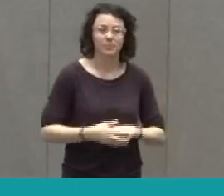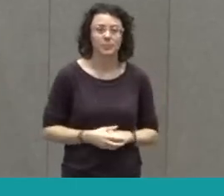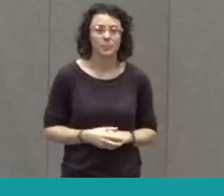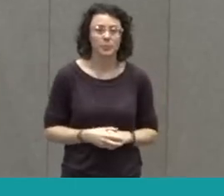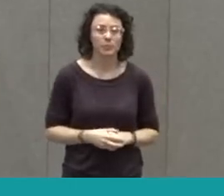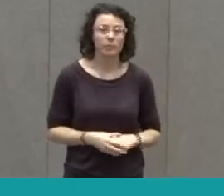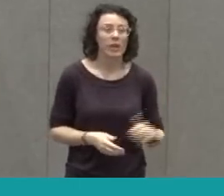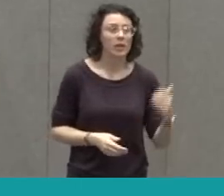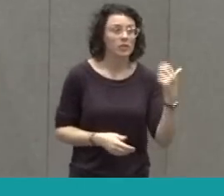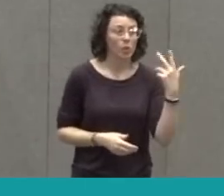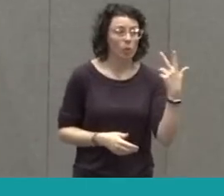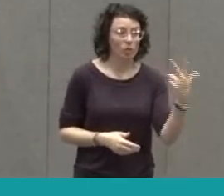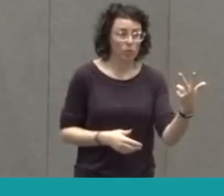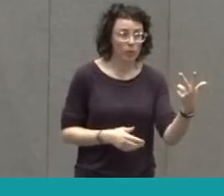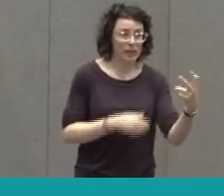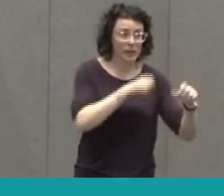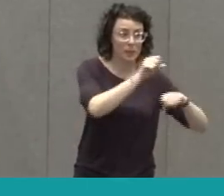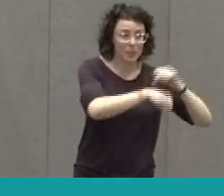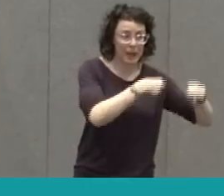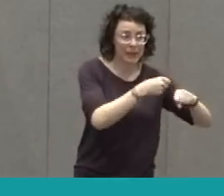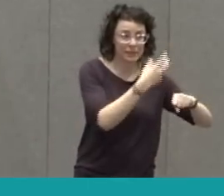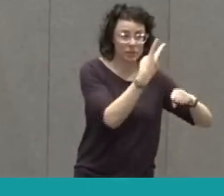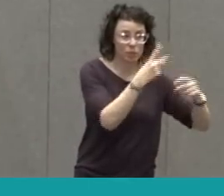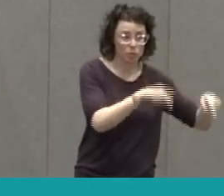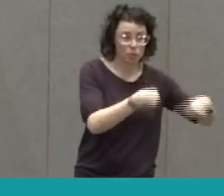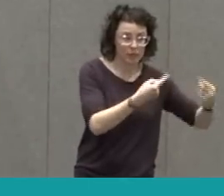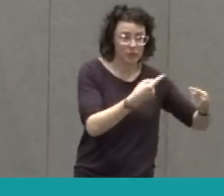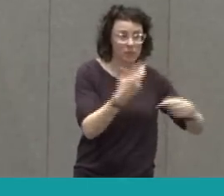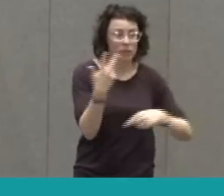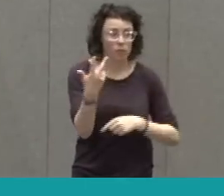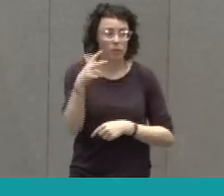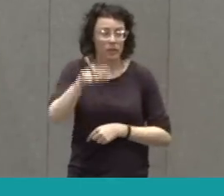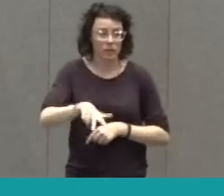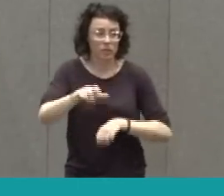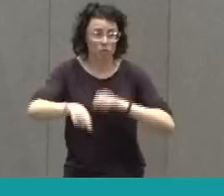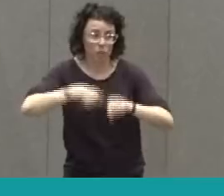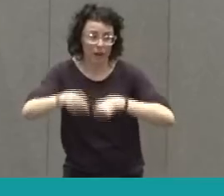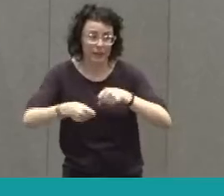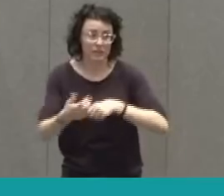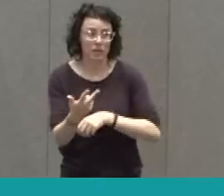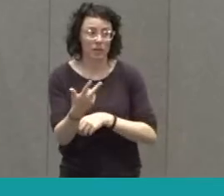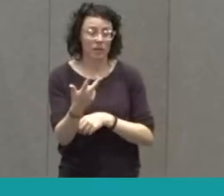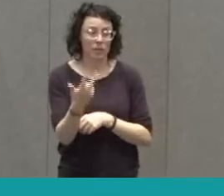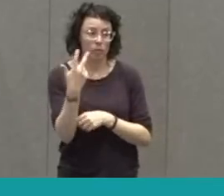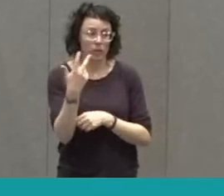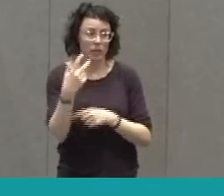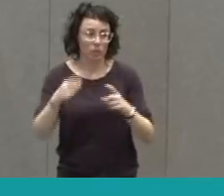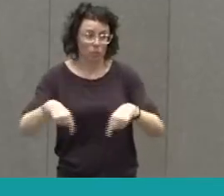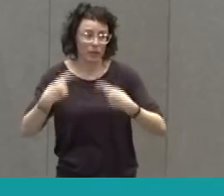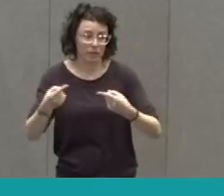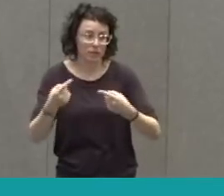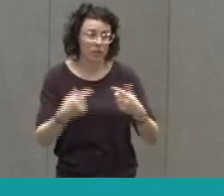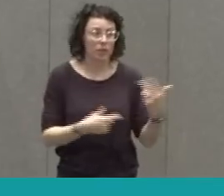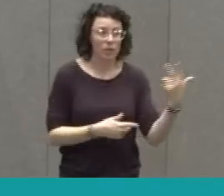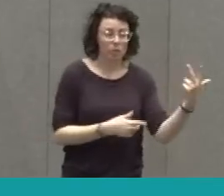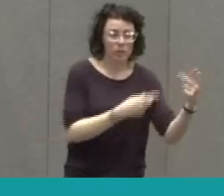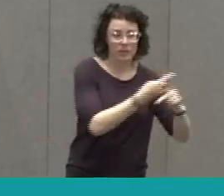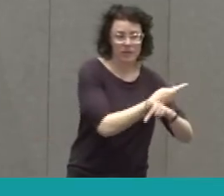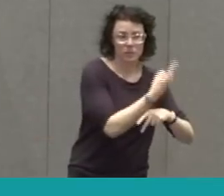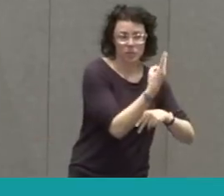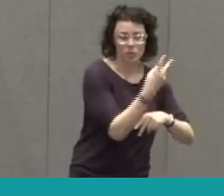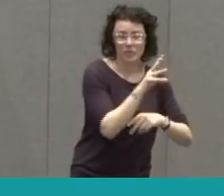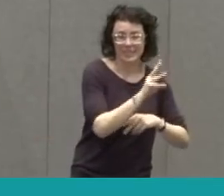3 trikes at 3 wheels. So 3 times 2 is 6, and 3 times 3 is 9. 6 and 9